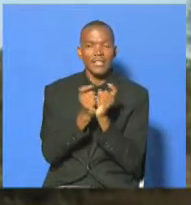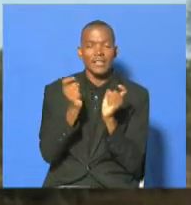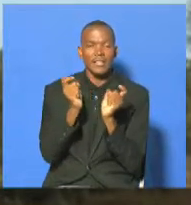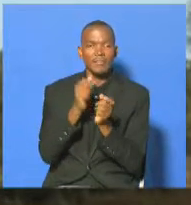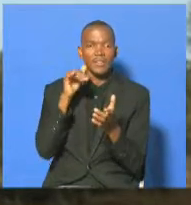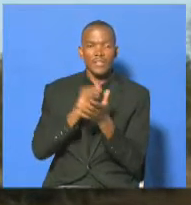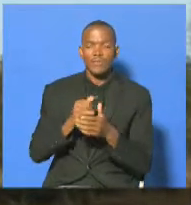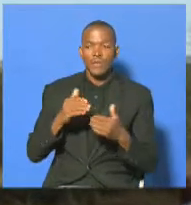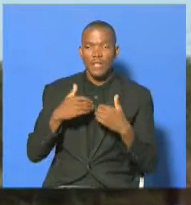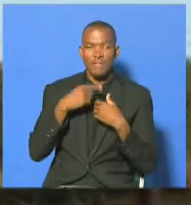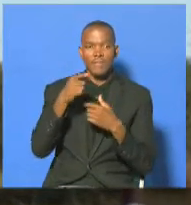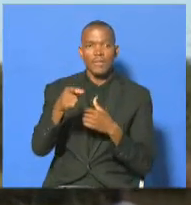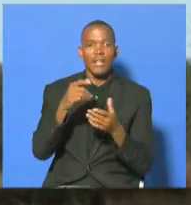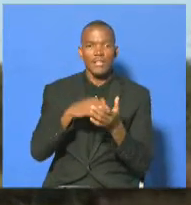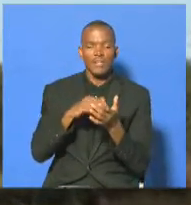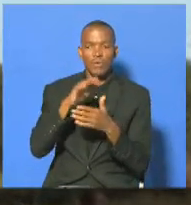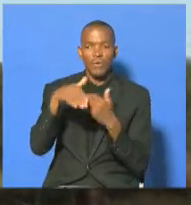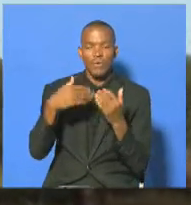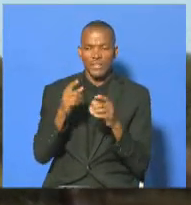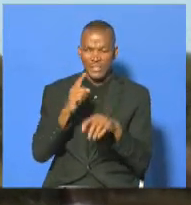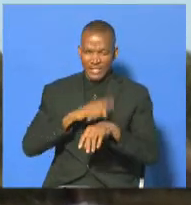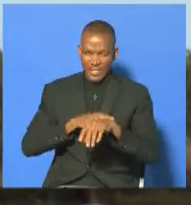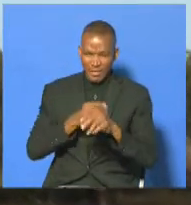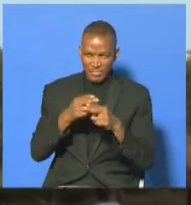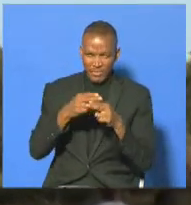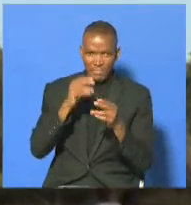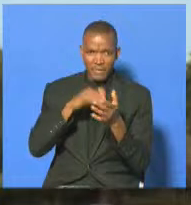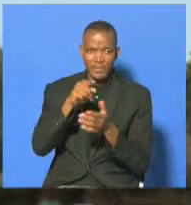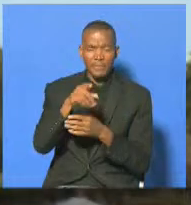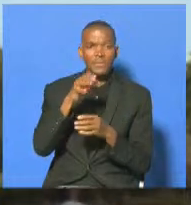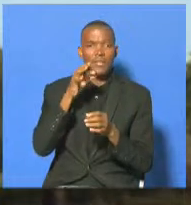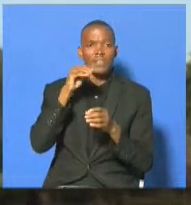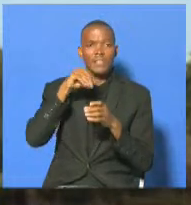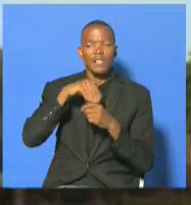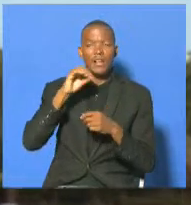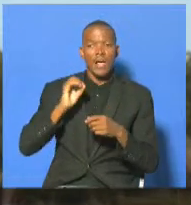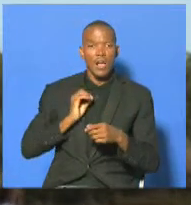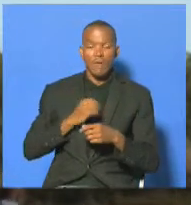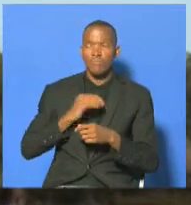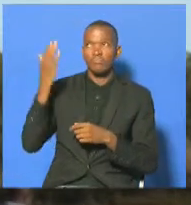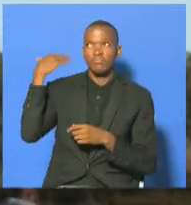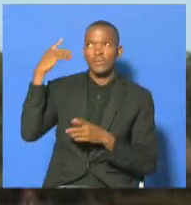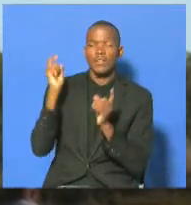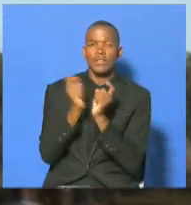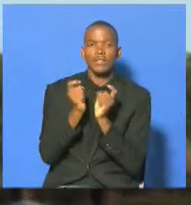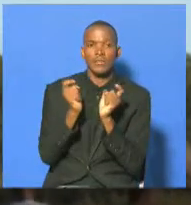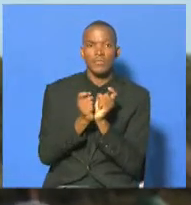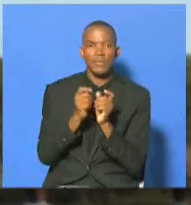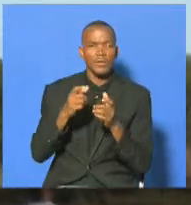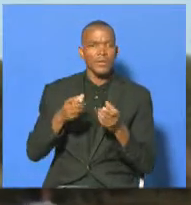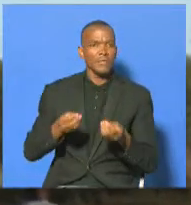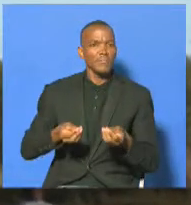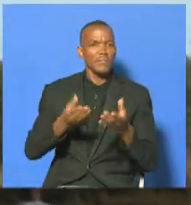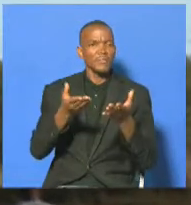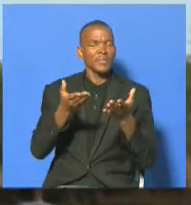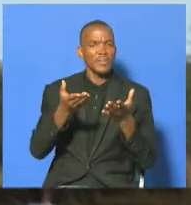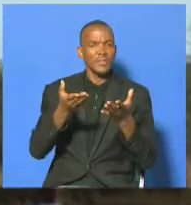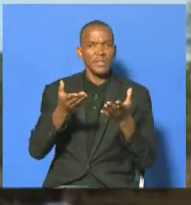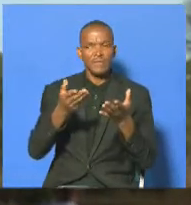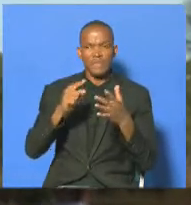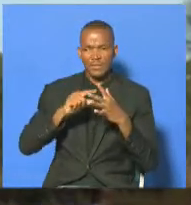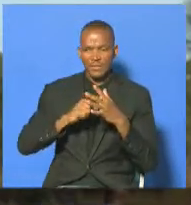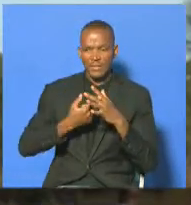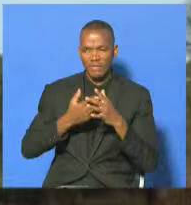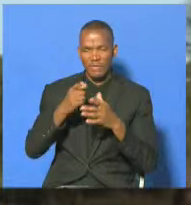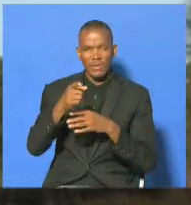games we're conceding in the dying minutes. So even in our previous game, we conceded towards at the beginning